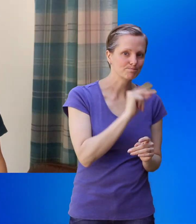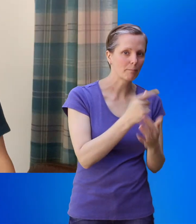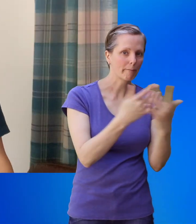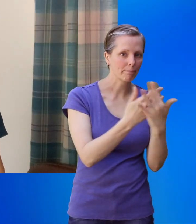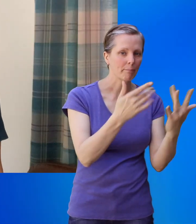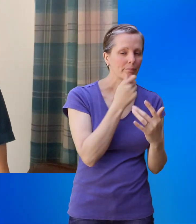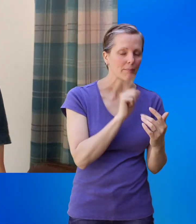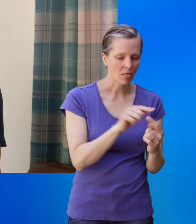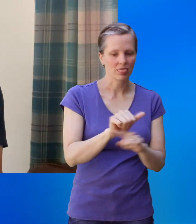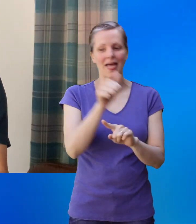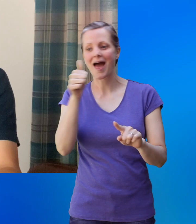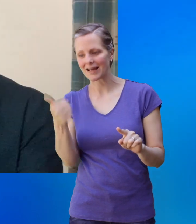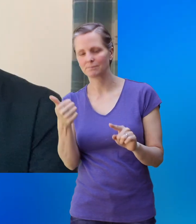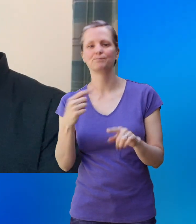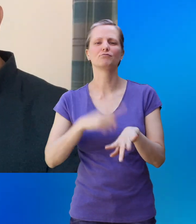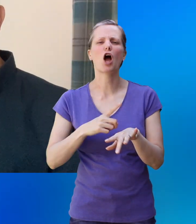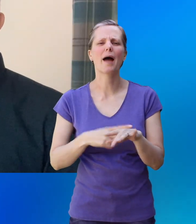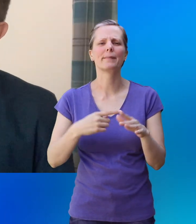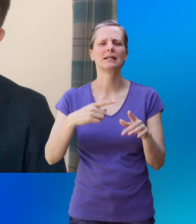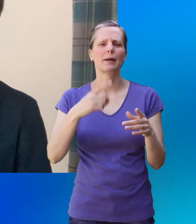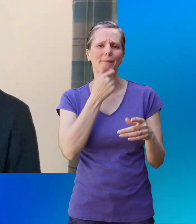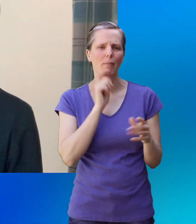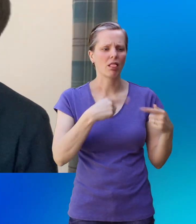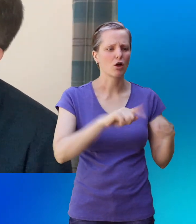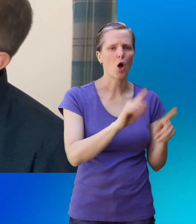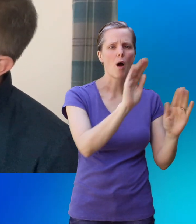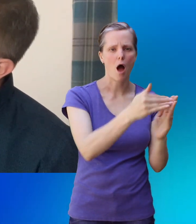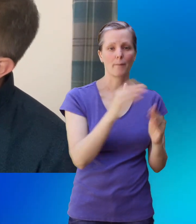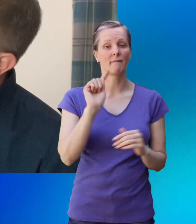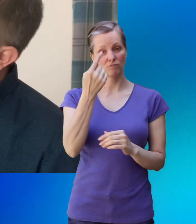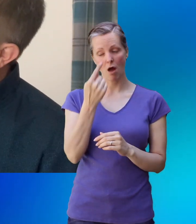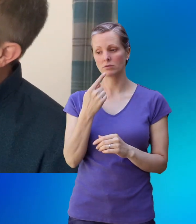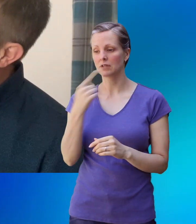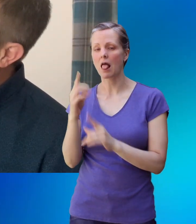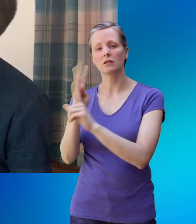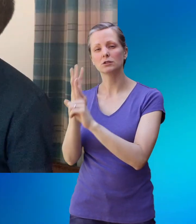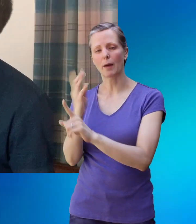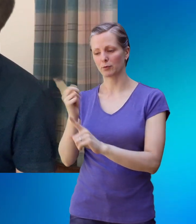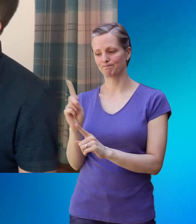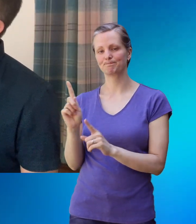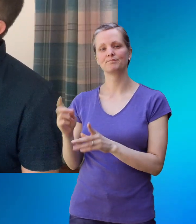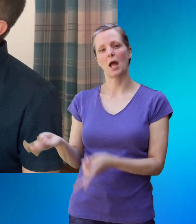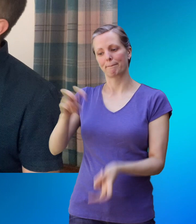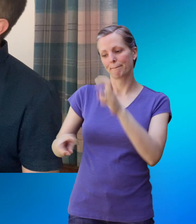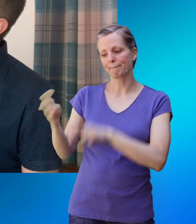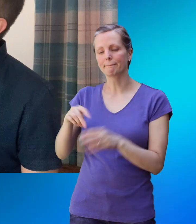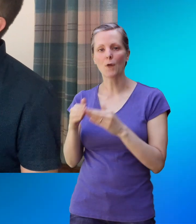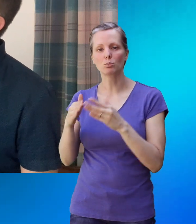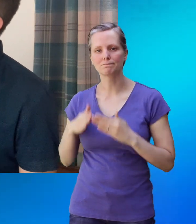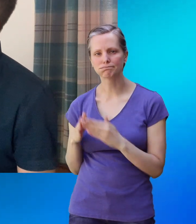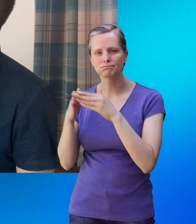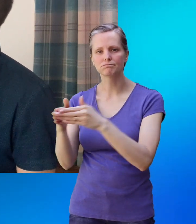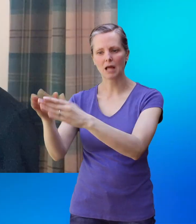time to send people home. But first of all, Jesus spoke to his disciples and he said, guys, jump in your boats and head off to the other side